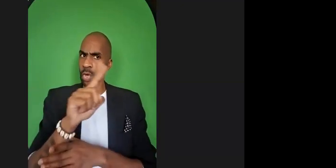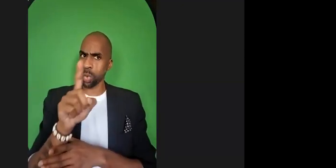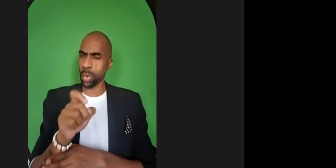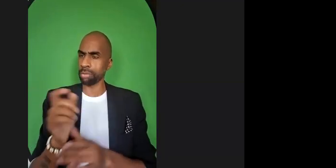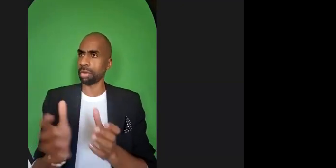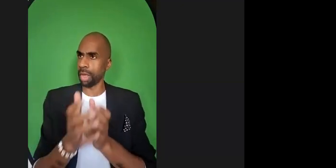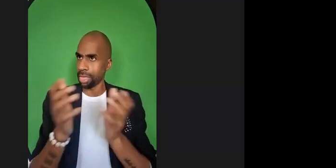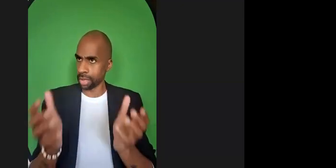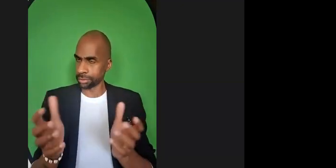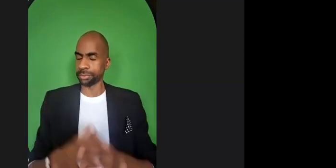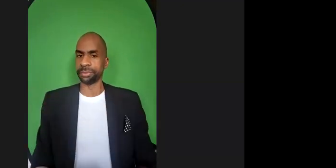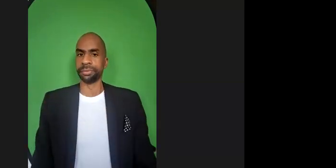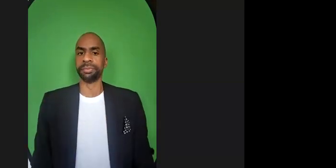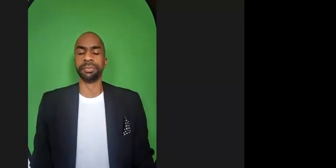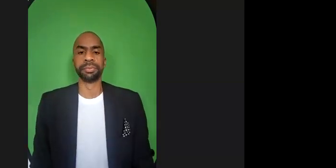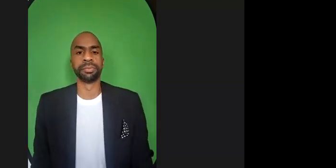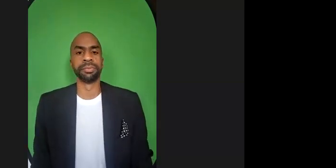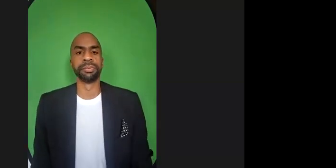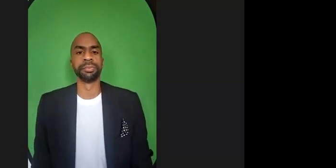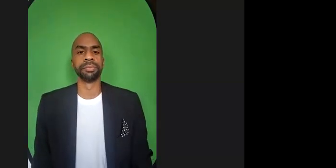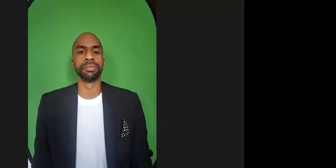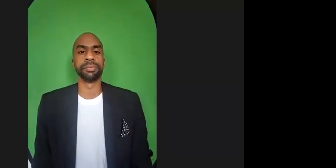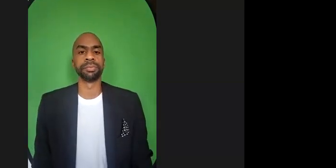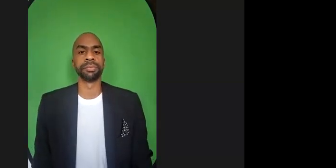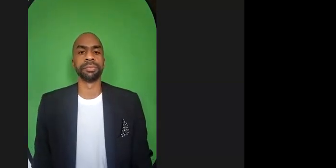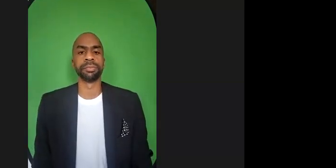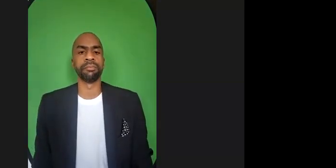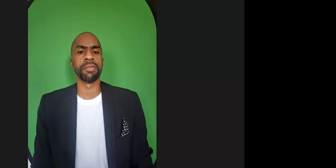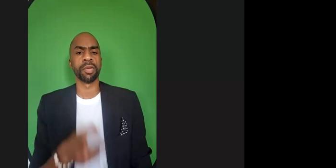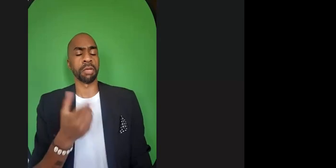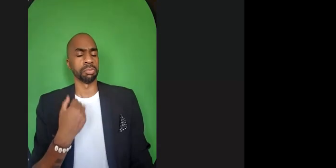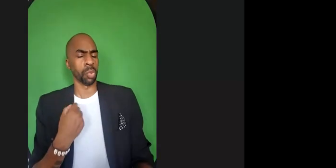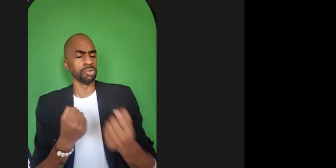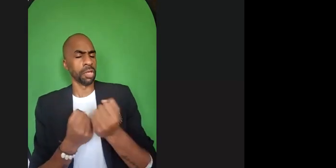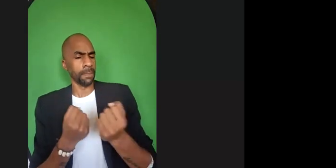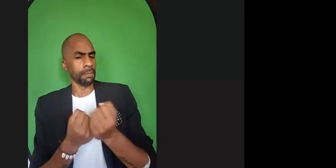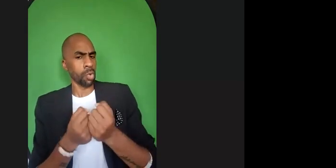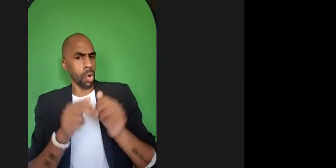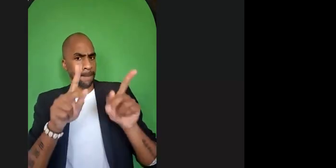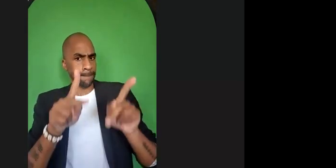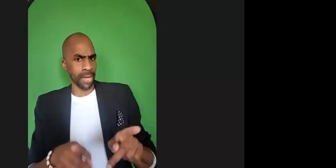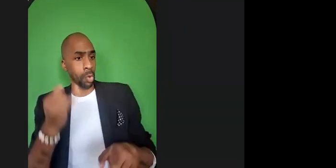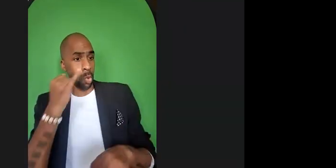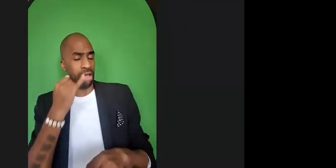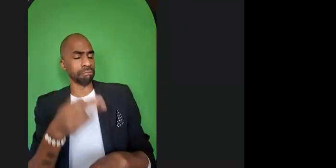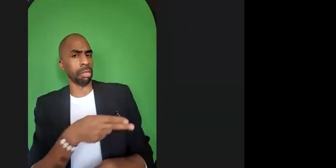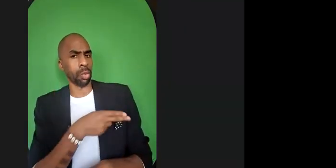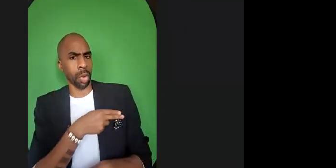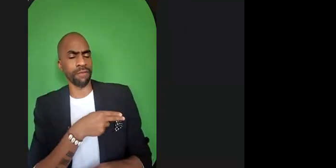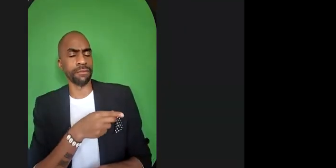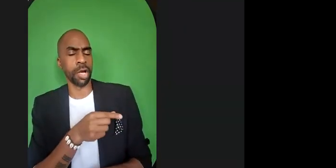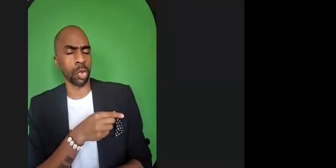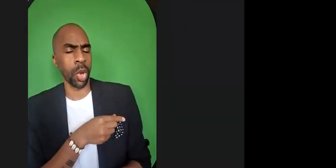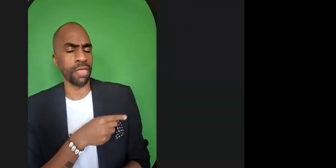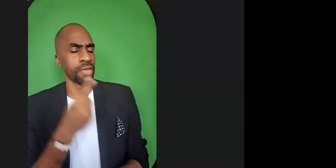practice. And it is something where we do support people when they qualify and they feel clearly and consistently interested in